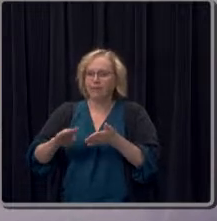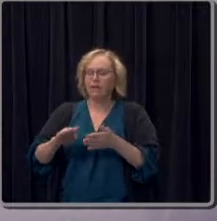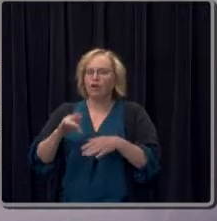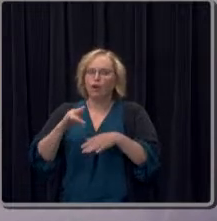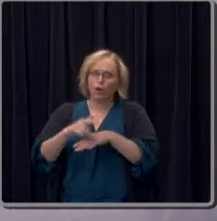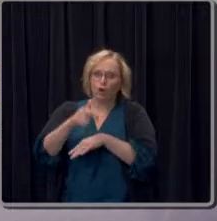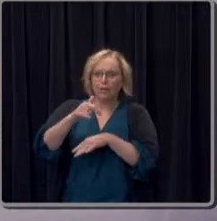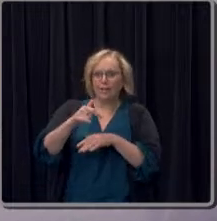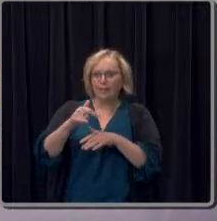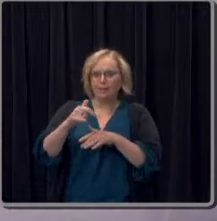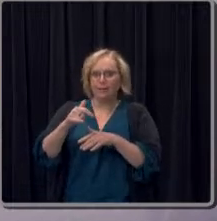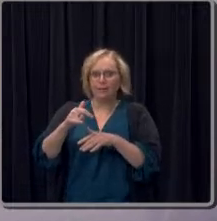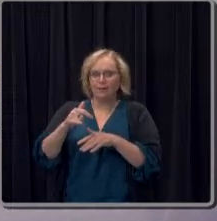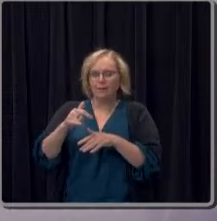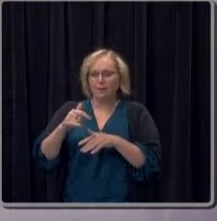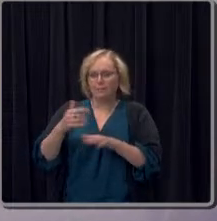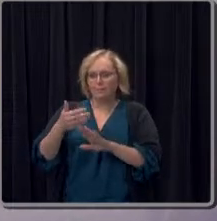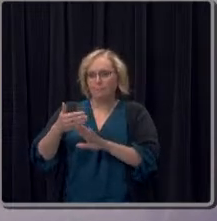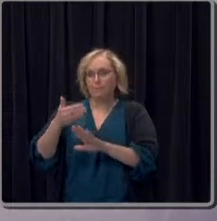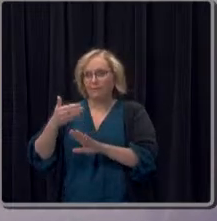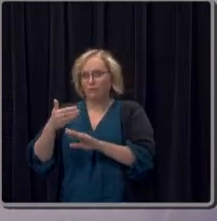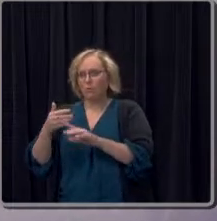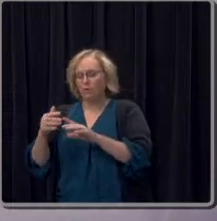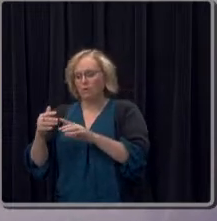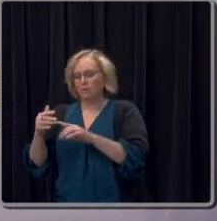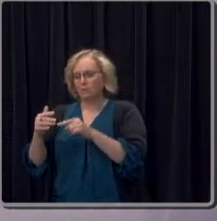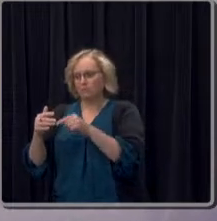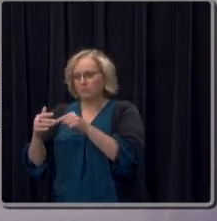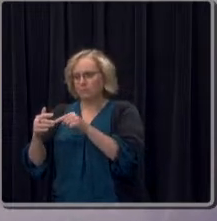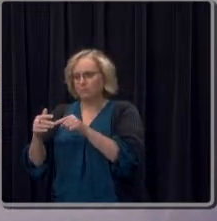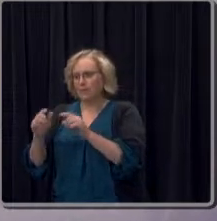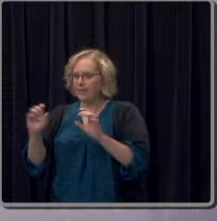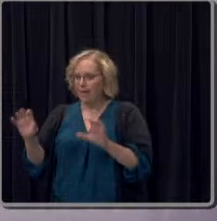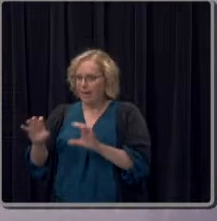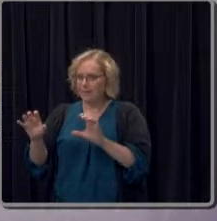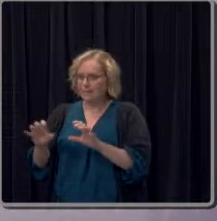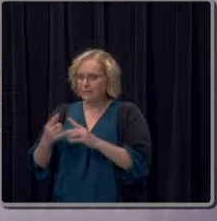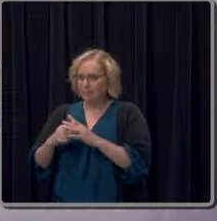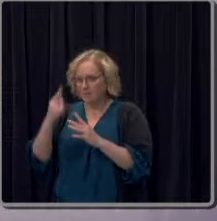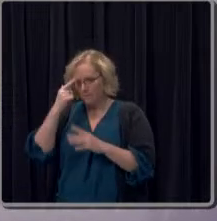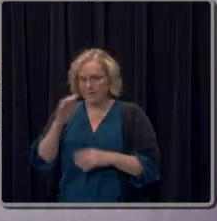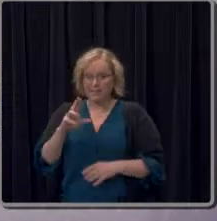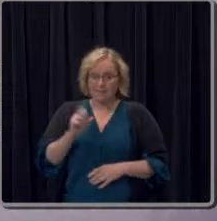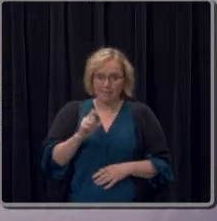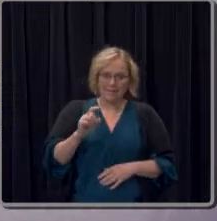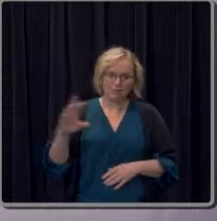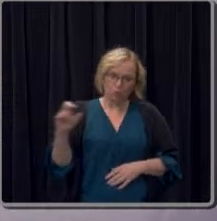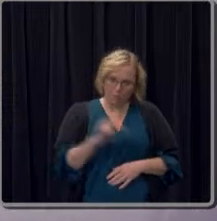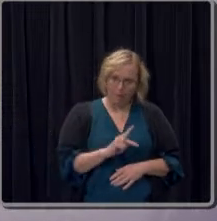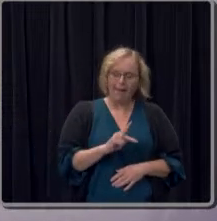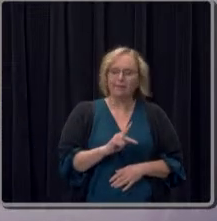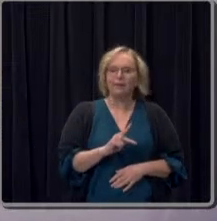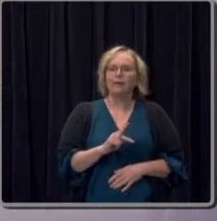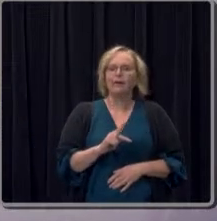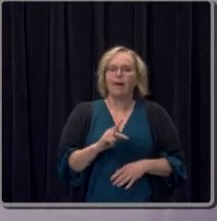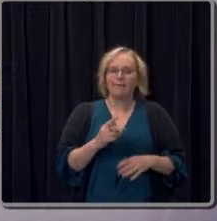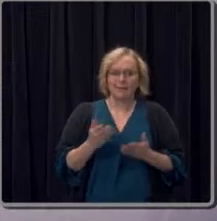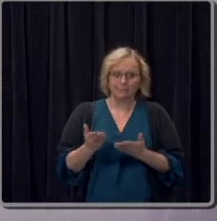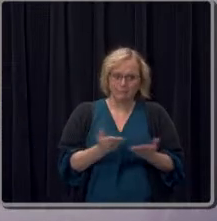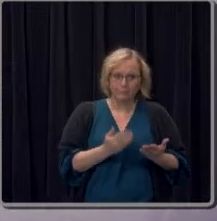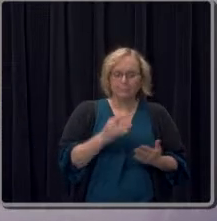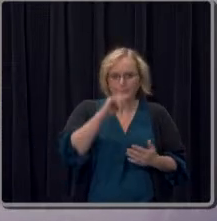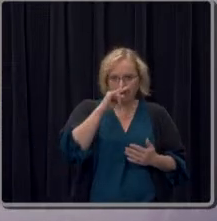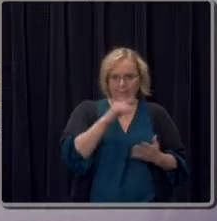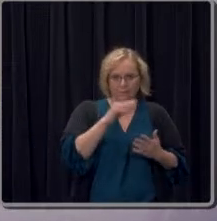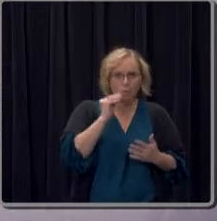contest begins, because those buses have to get back to run routes. And so that is not going to get better in terms of kids leaving high school